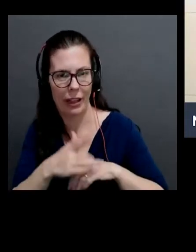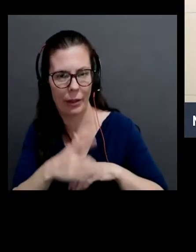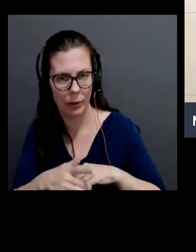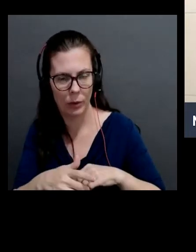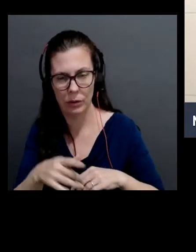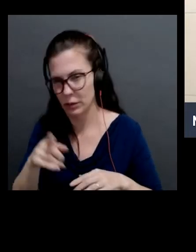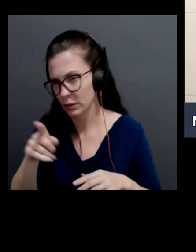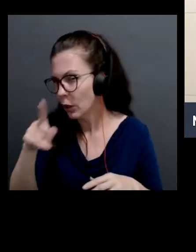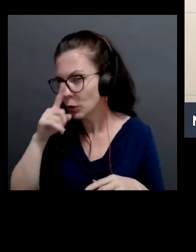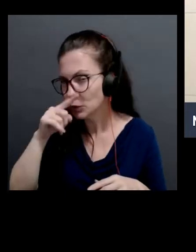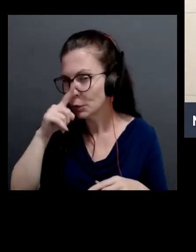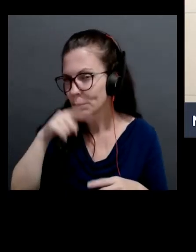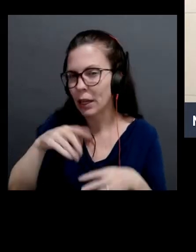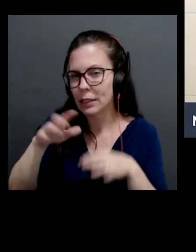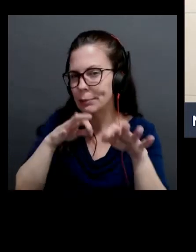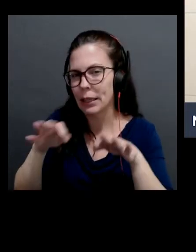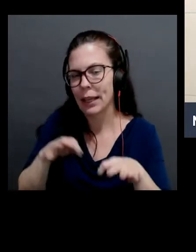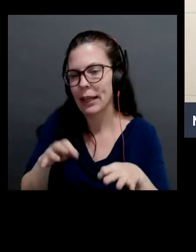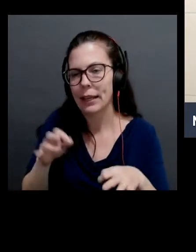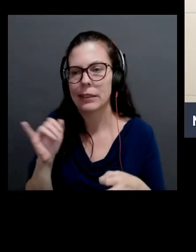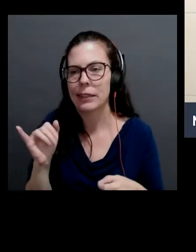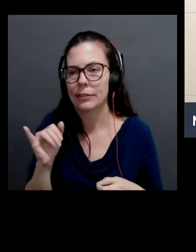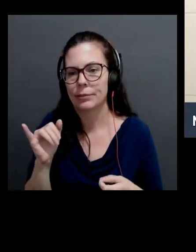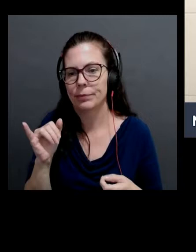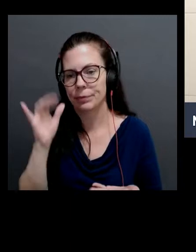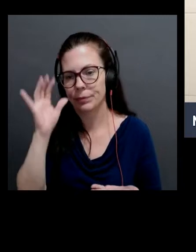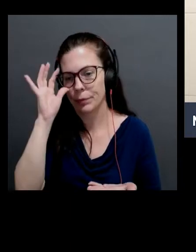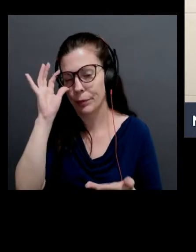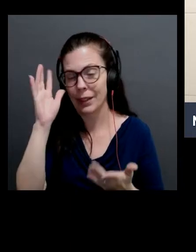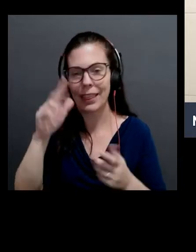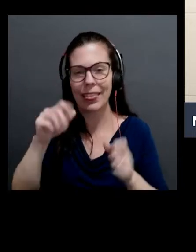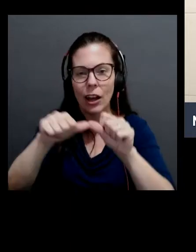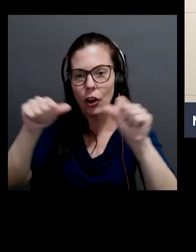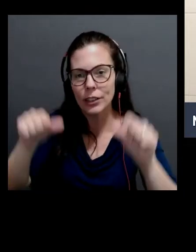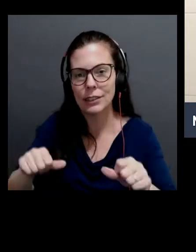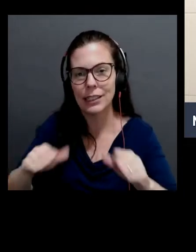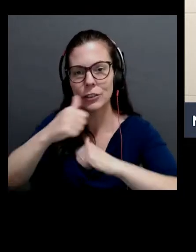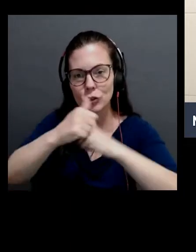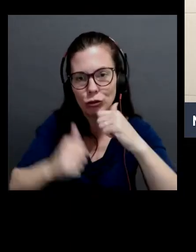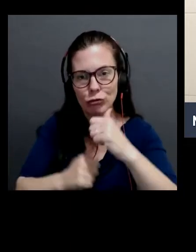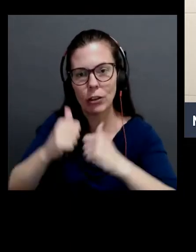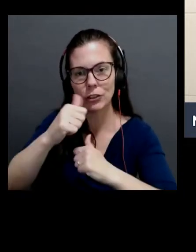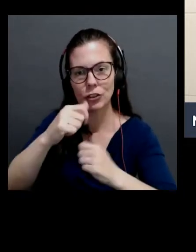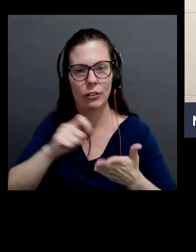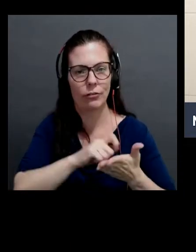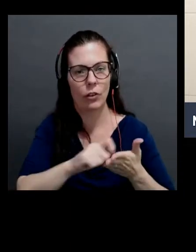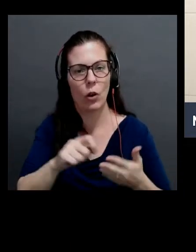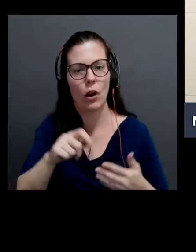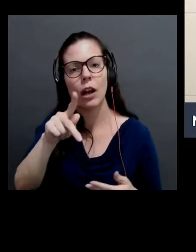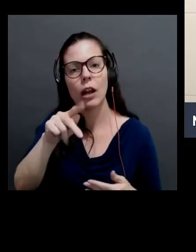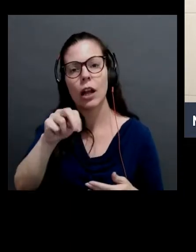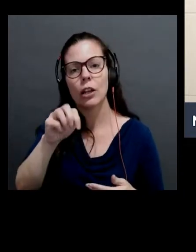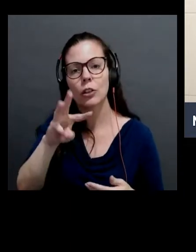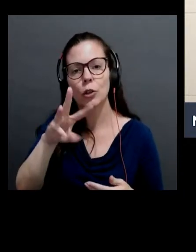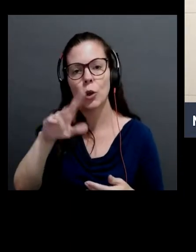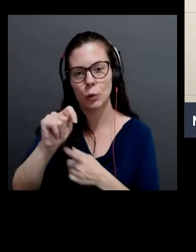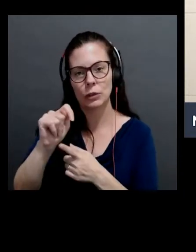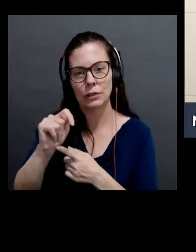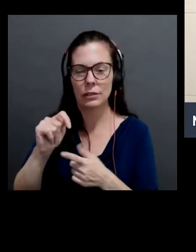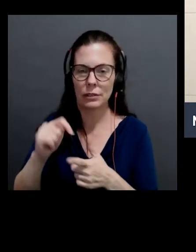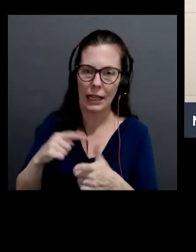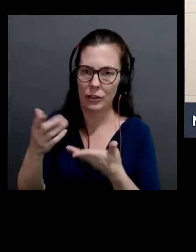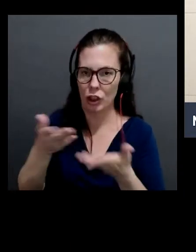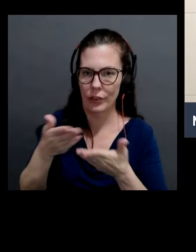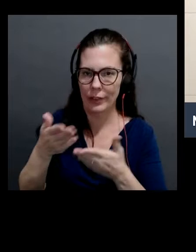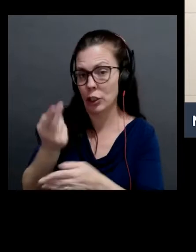tell me a little bit about like the architecture of Note and like kind of some of the services that you're using in order to